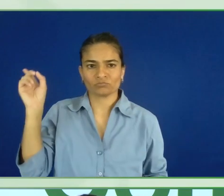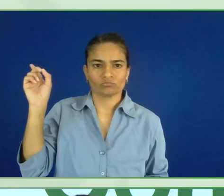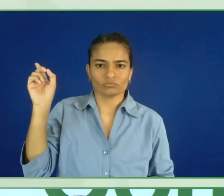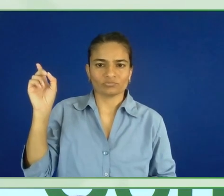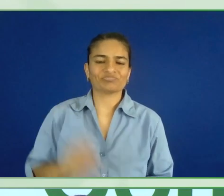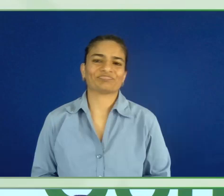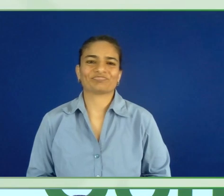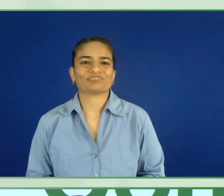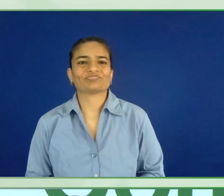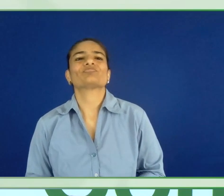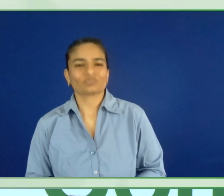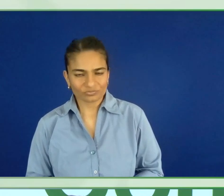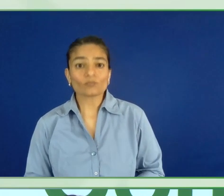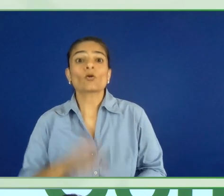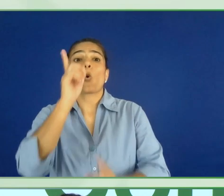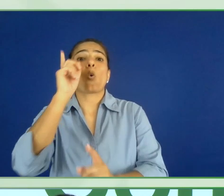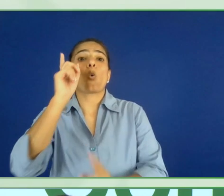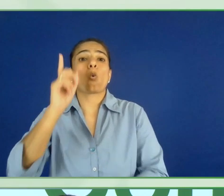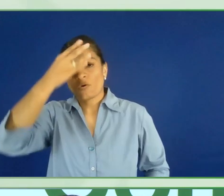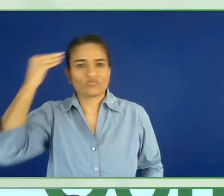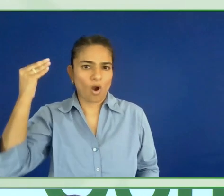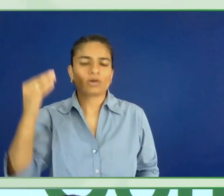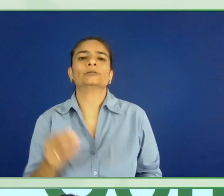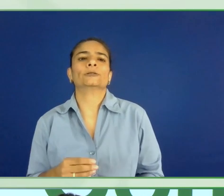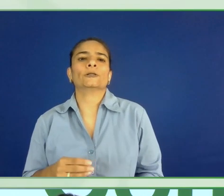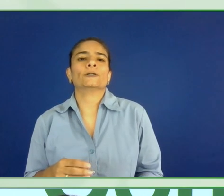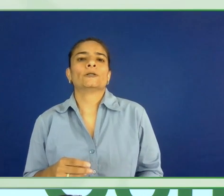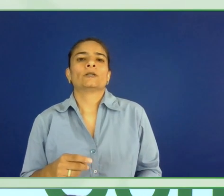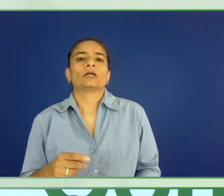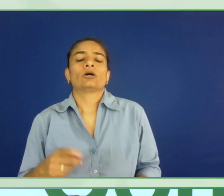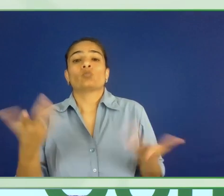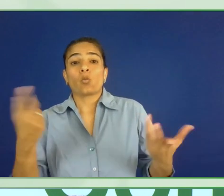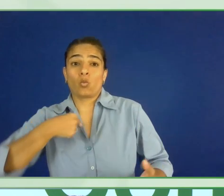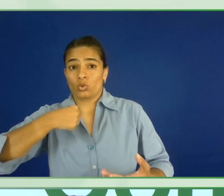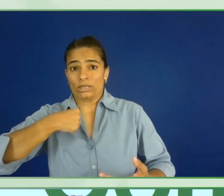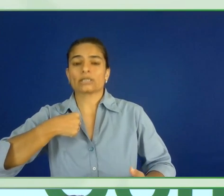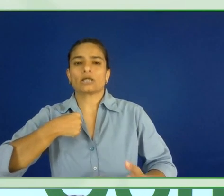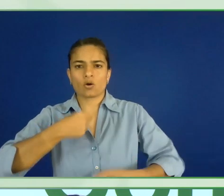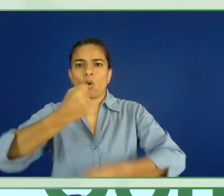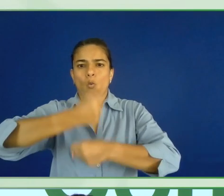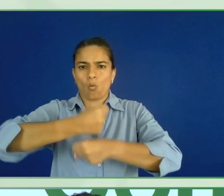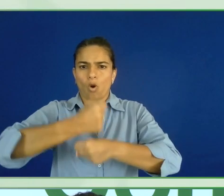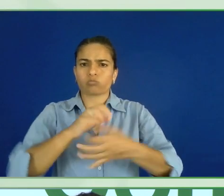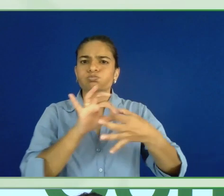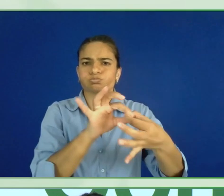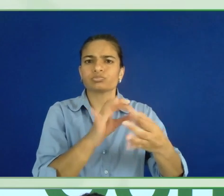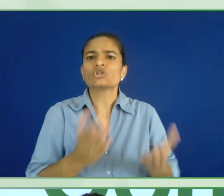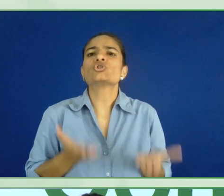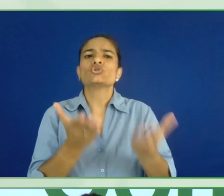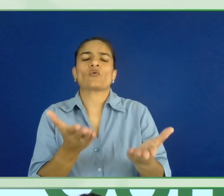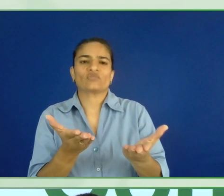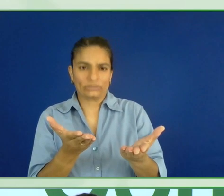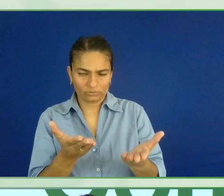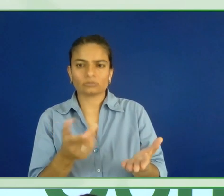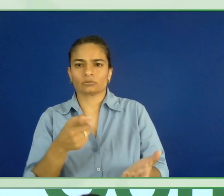this slide. So we do, while we do work with employment service providers at that provincial and territorial level, we also do